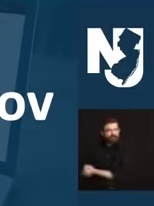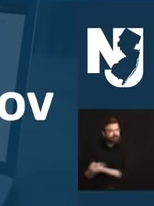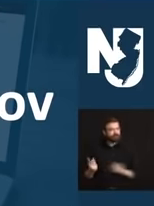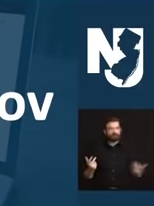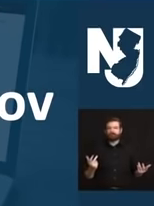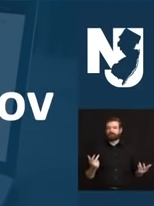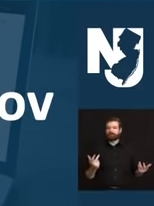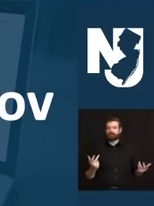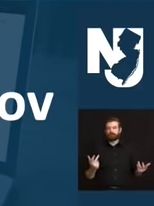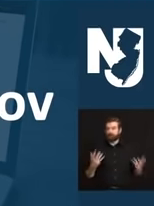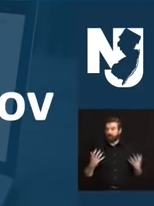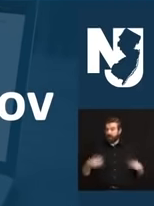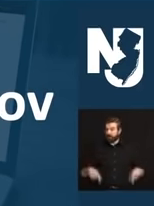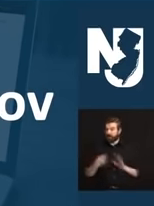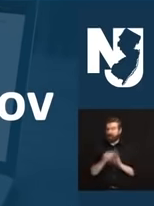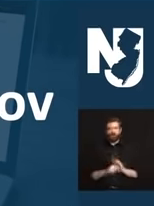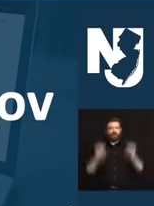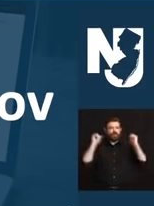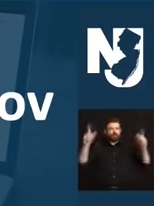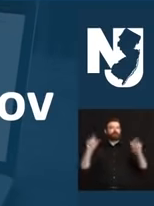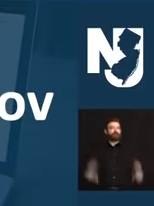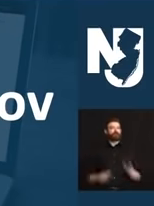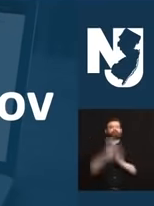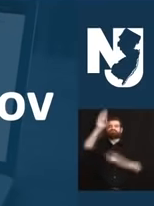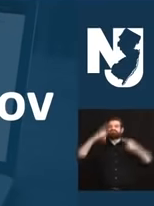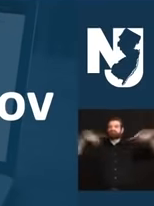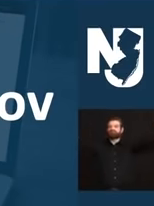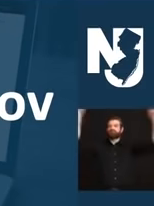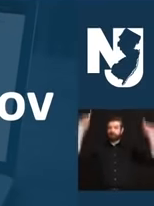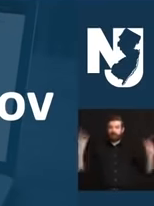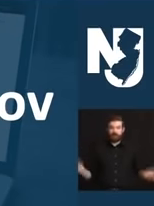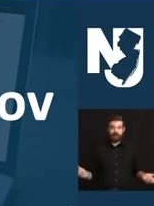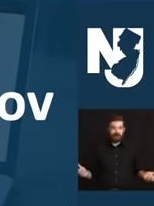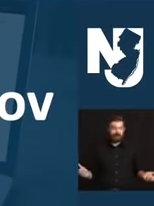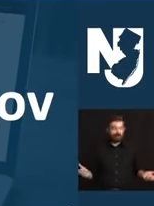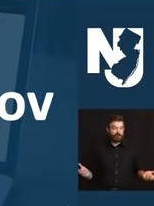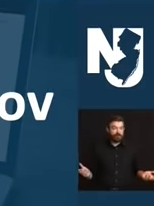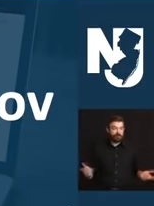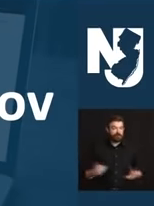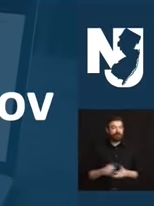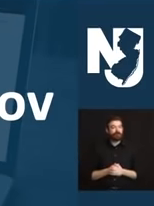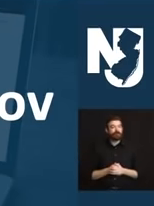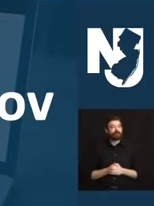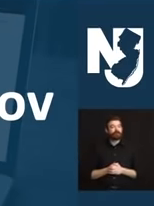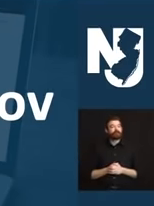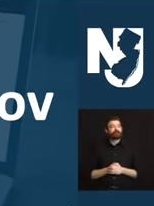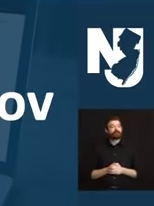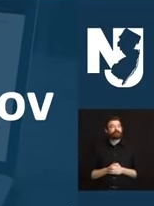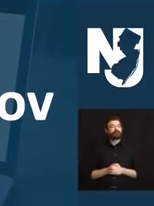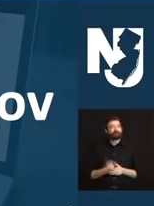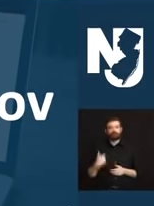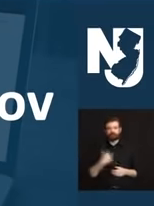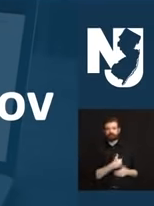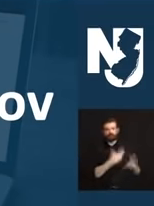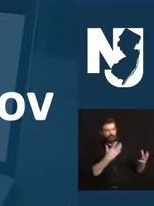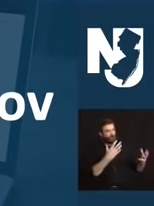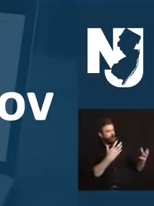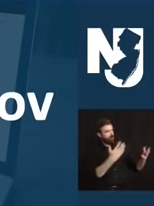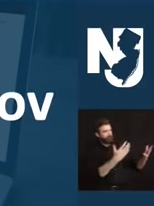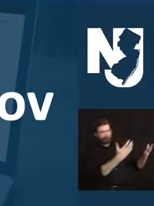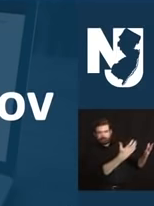will take time for us to tap into the capital markets, and we want to do so as soon as possible to take advantage of historically